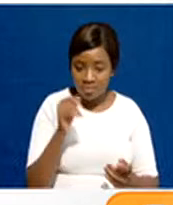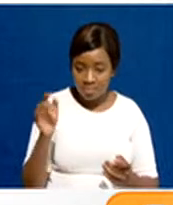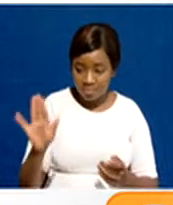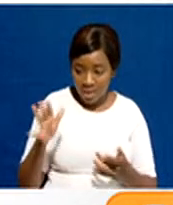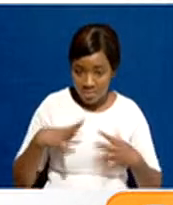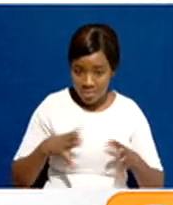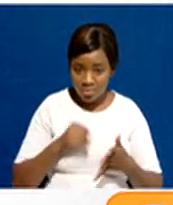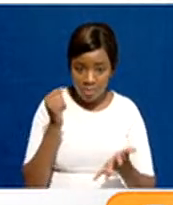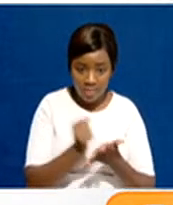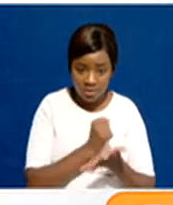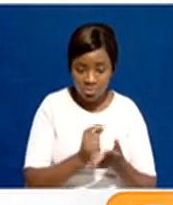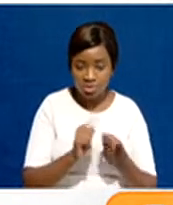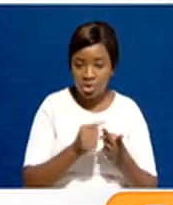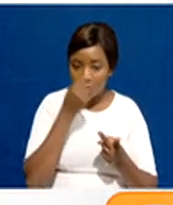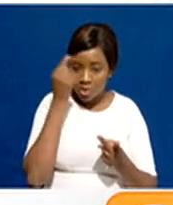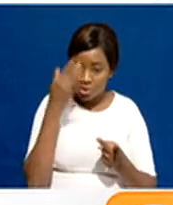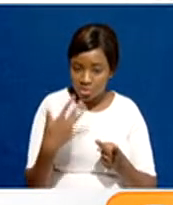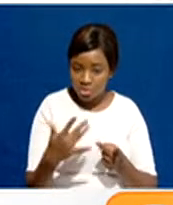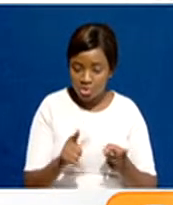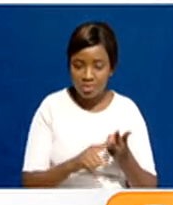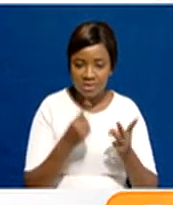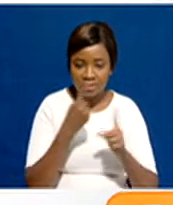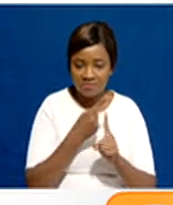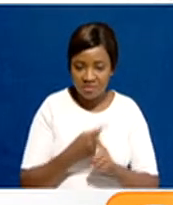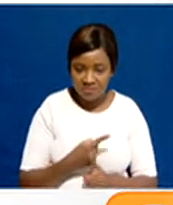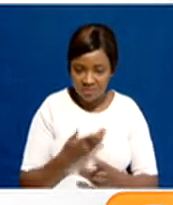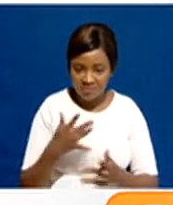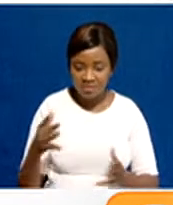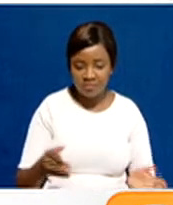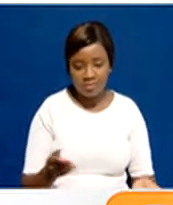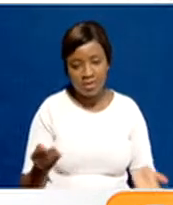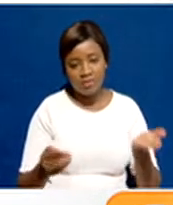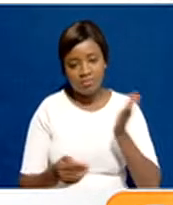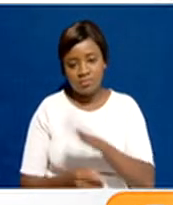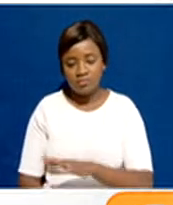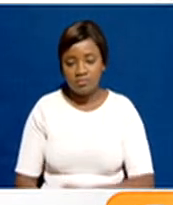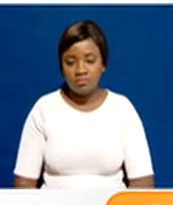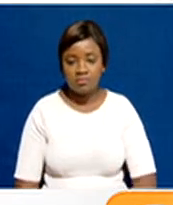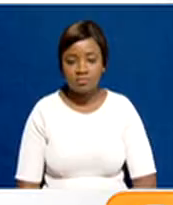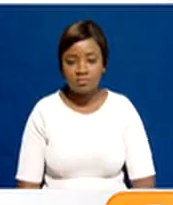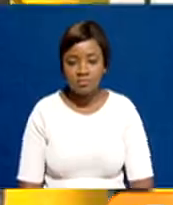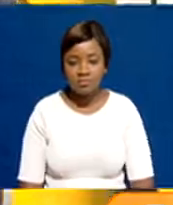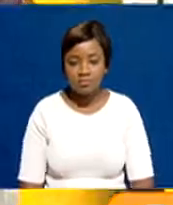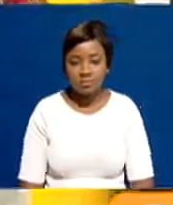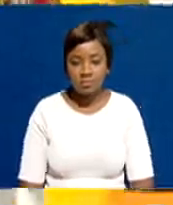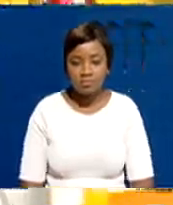original documents, and other testimonials in their possession with immediate effect.